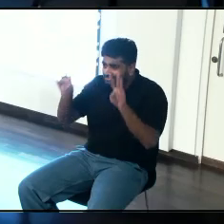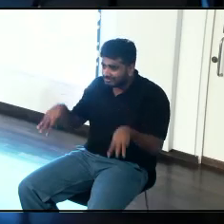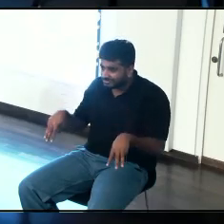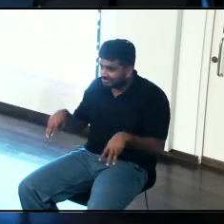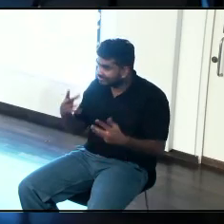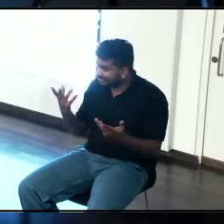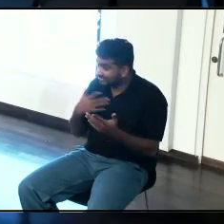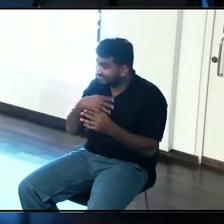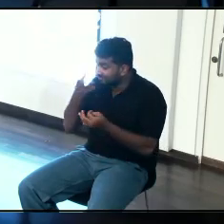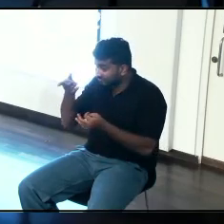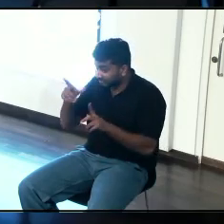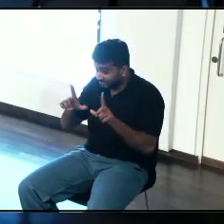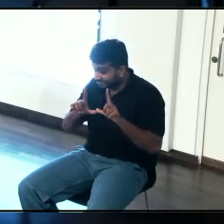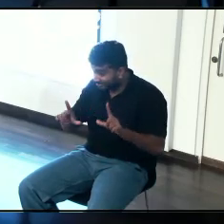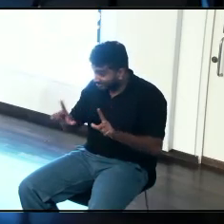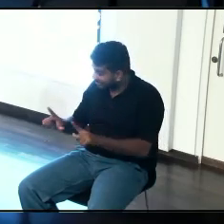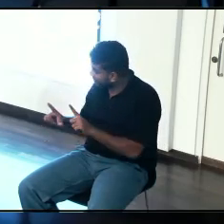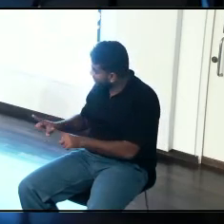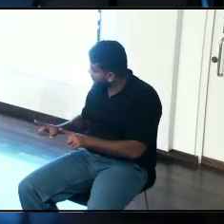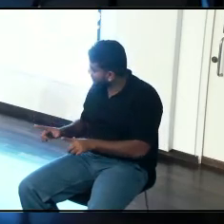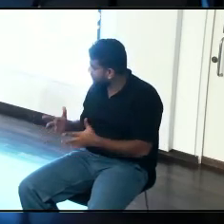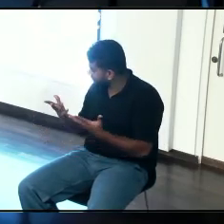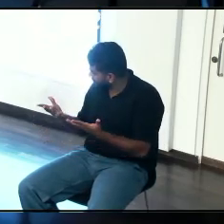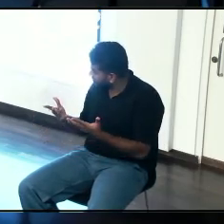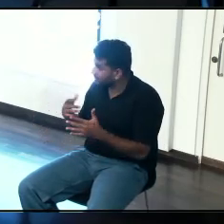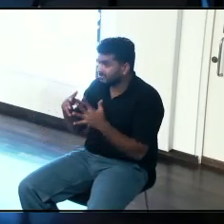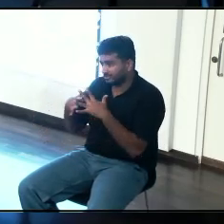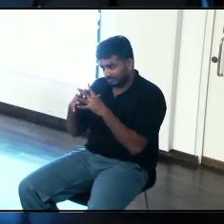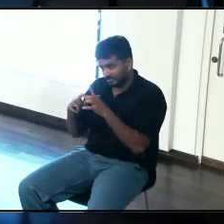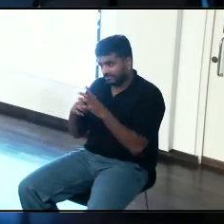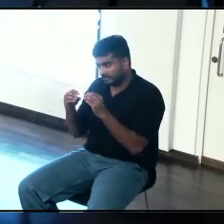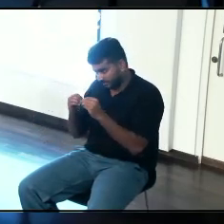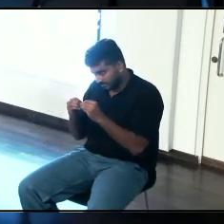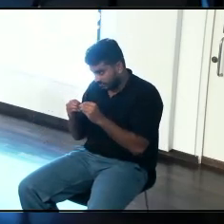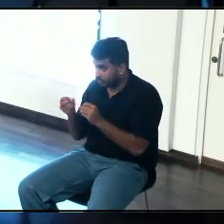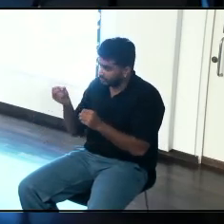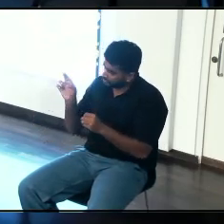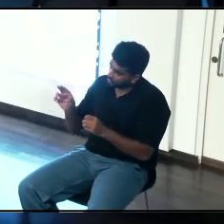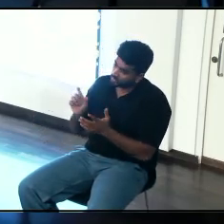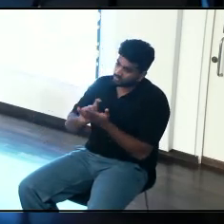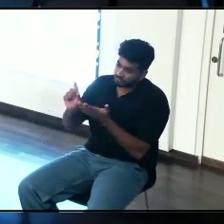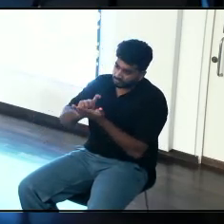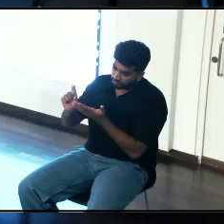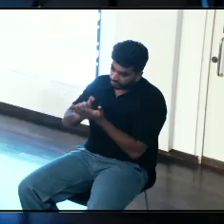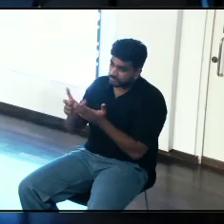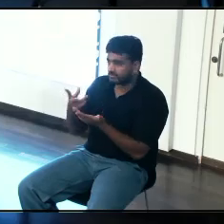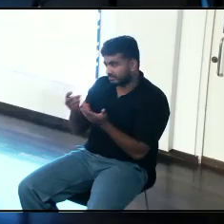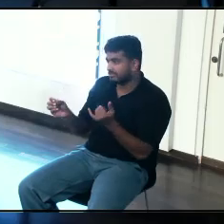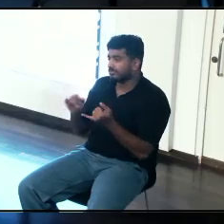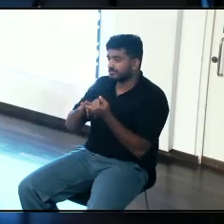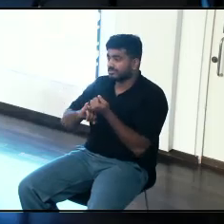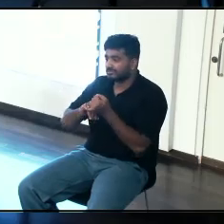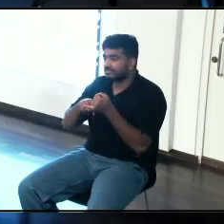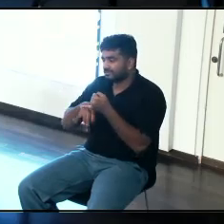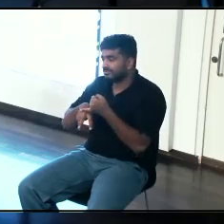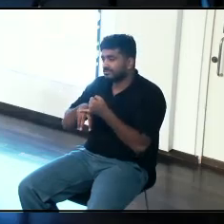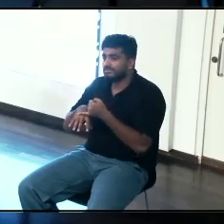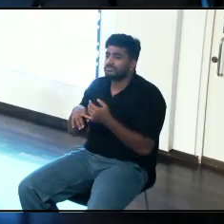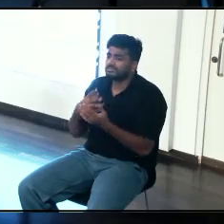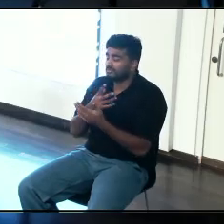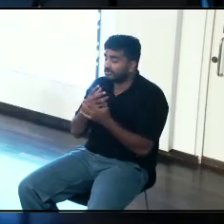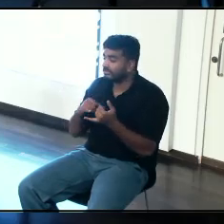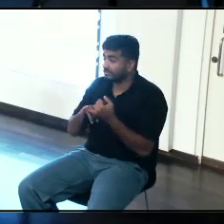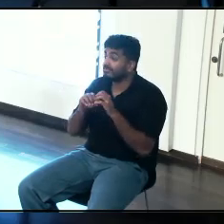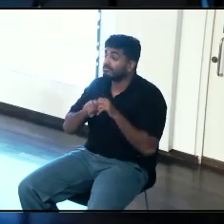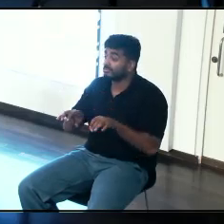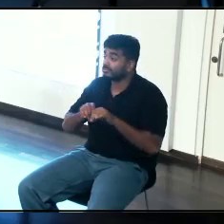upcoming exhibitions and programs on our website, or you can follow us on social media or subscribe to our newsletter to stay updated.